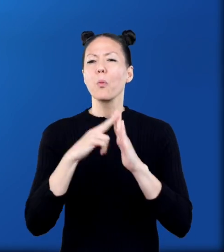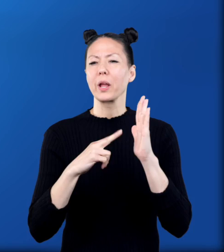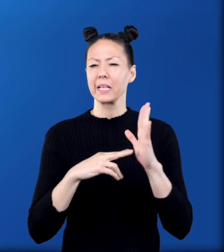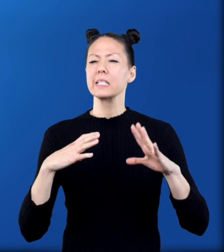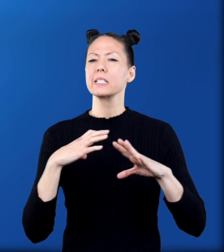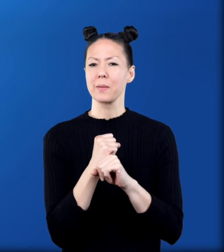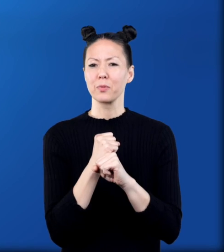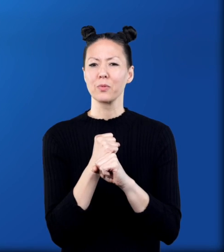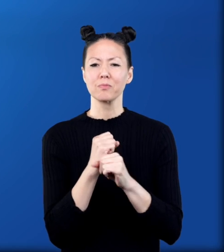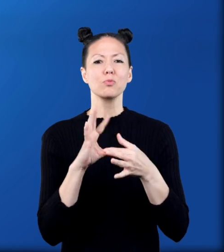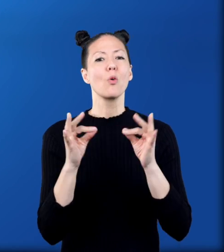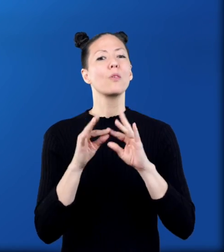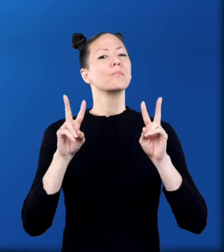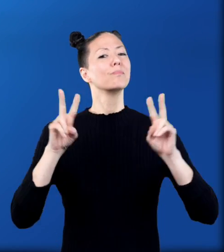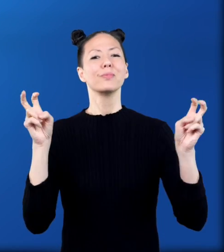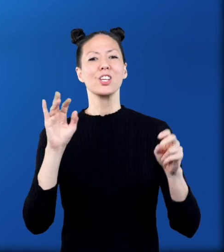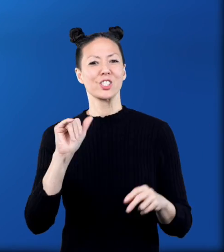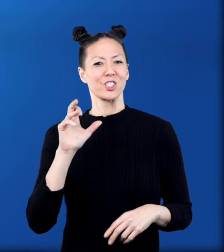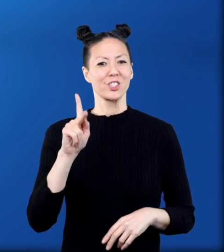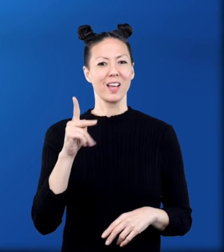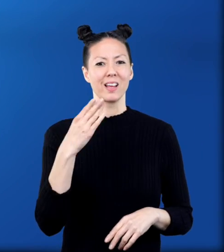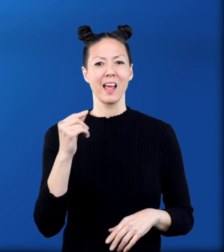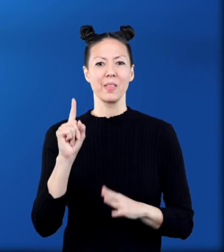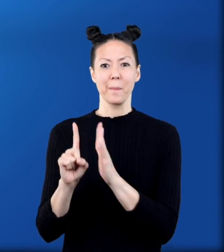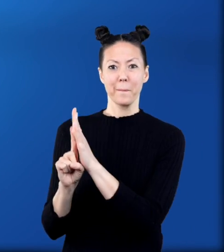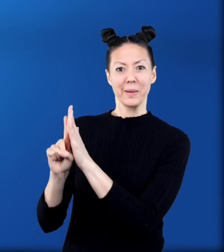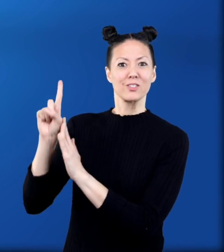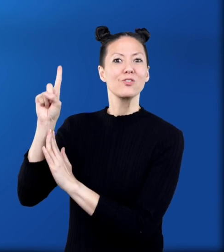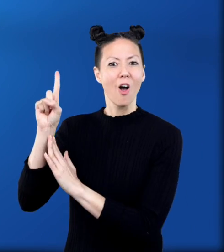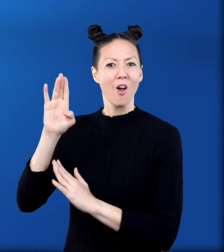read this summary of the story Jack and the Beanstalk.